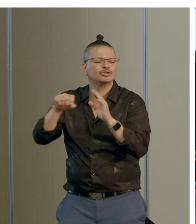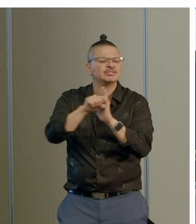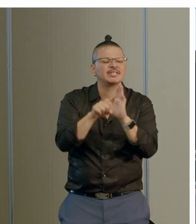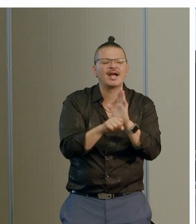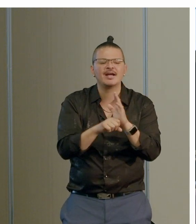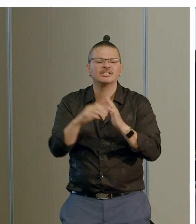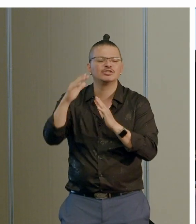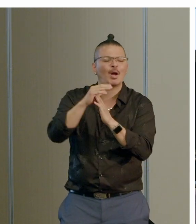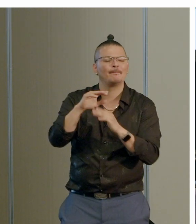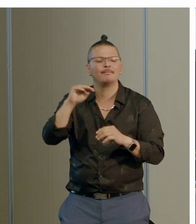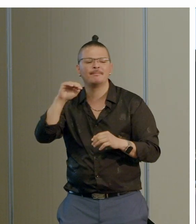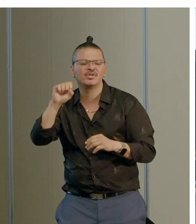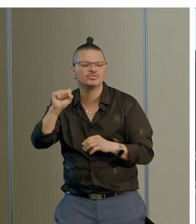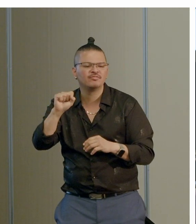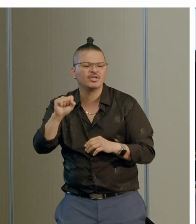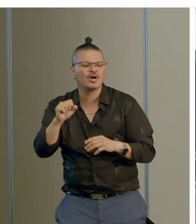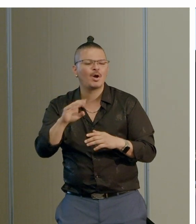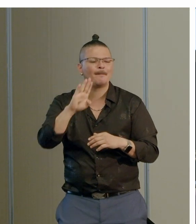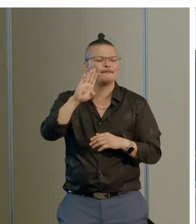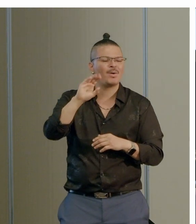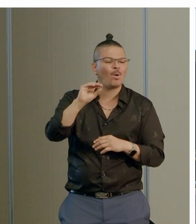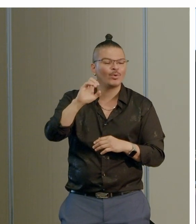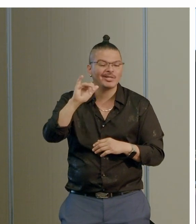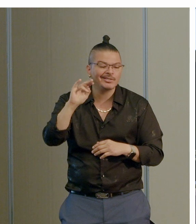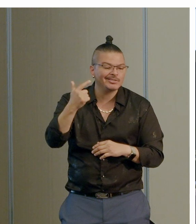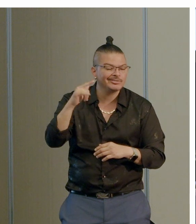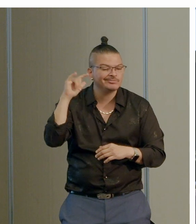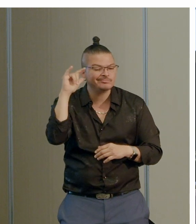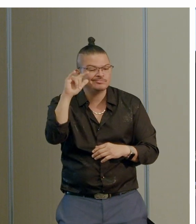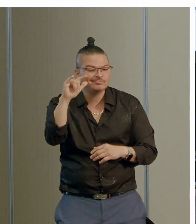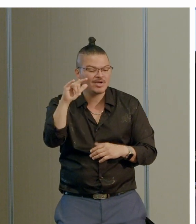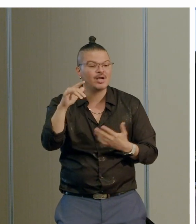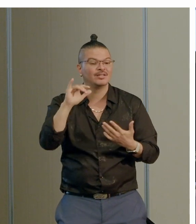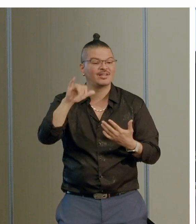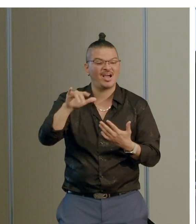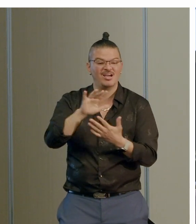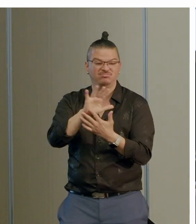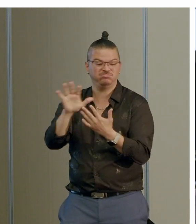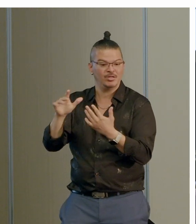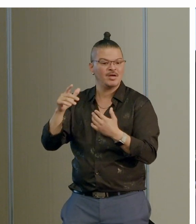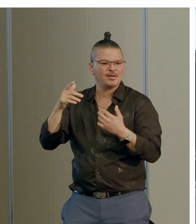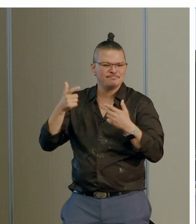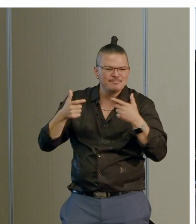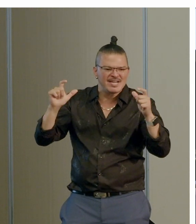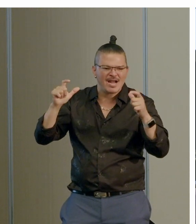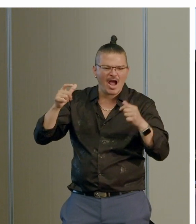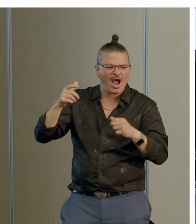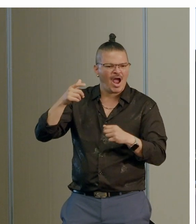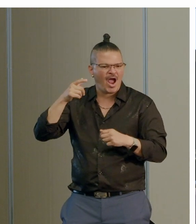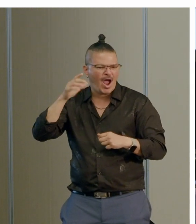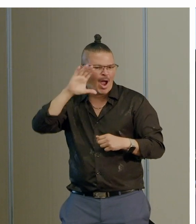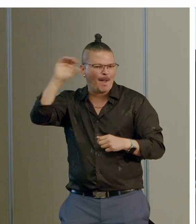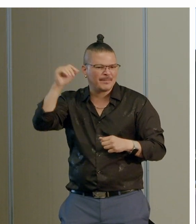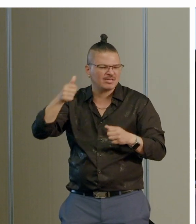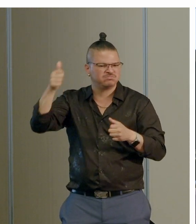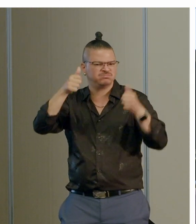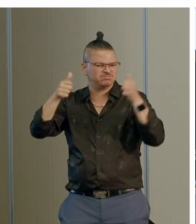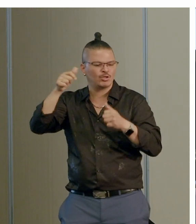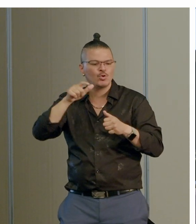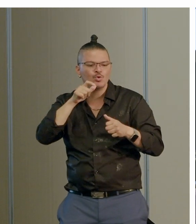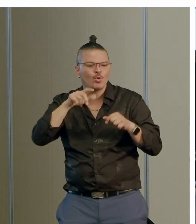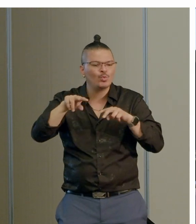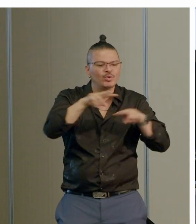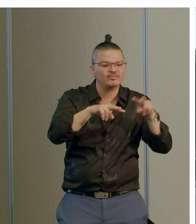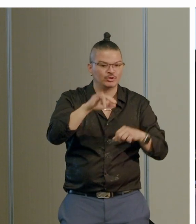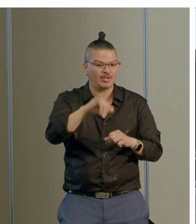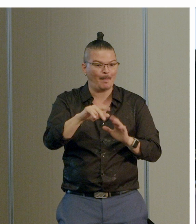not actually sure who the members are, but that gives you a representation of who reviews the policies before we put